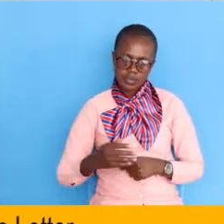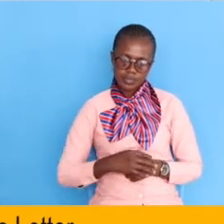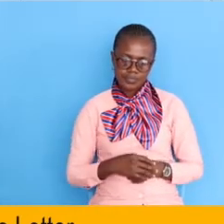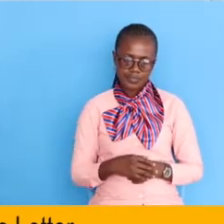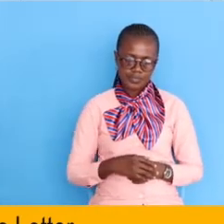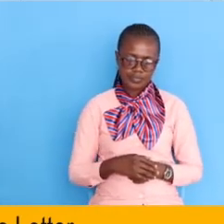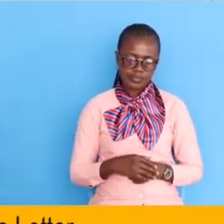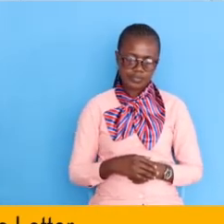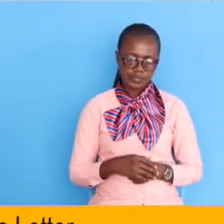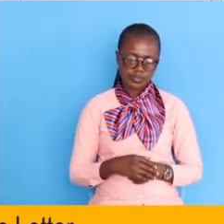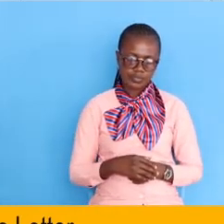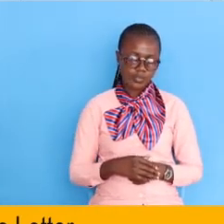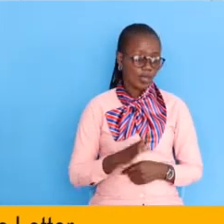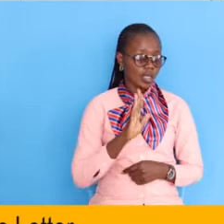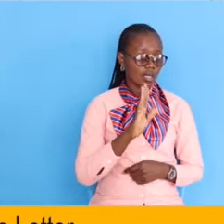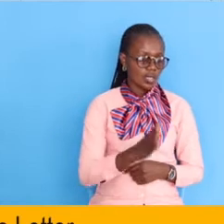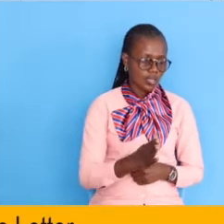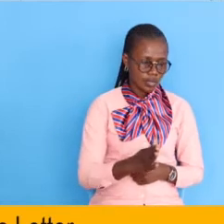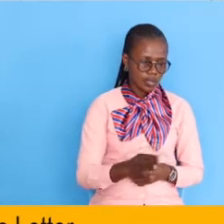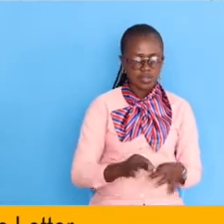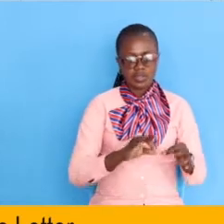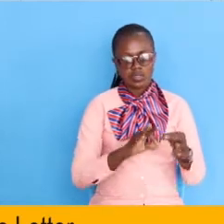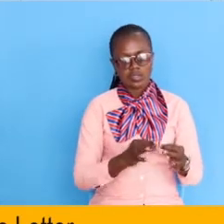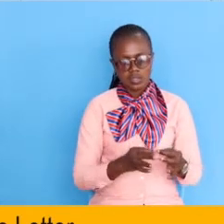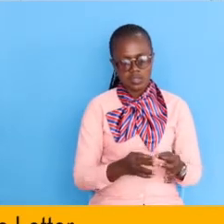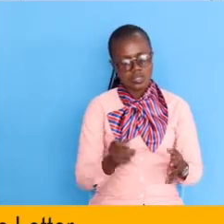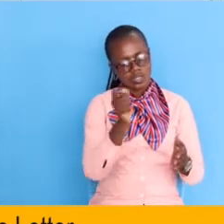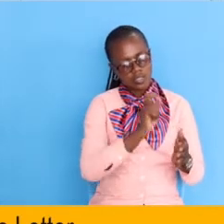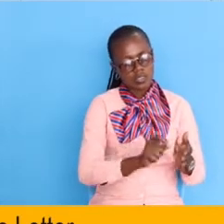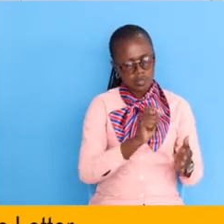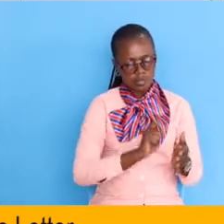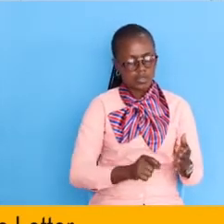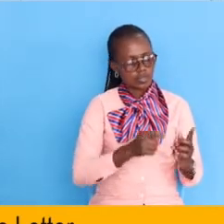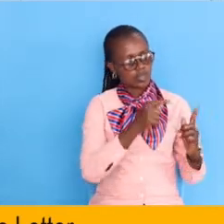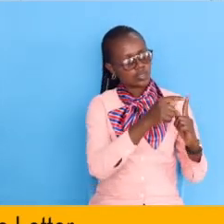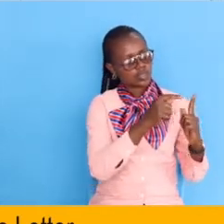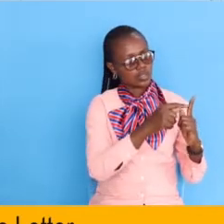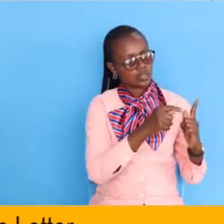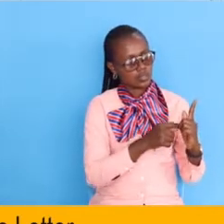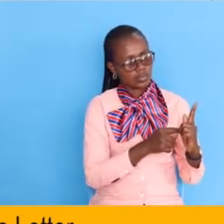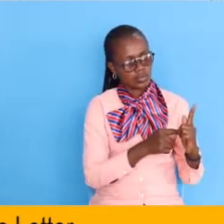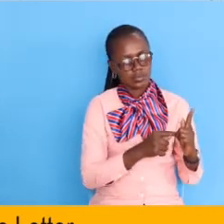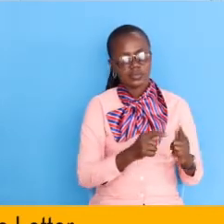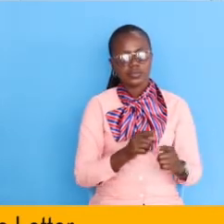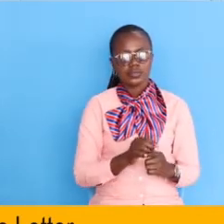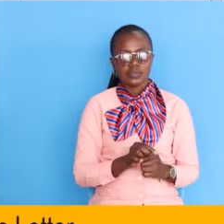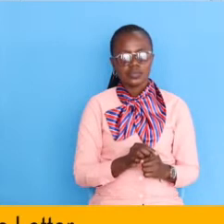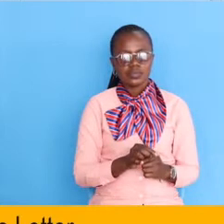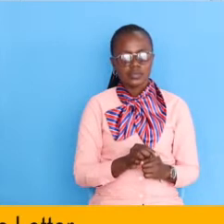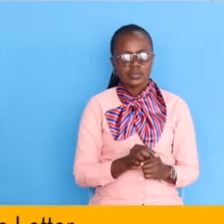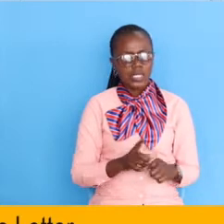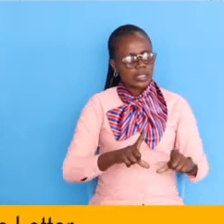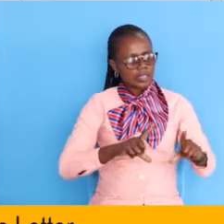That is how you can write a date. But remember, its position has to remain at the